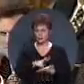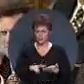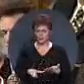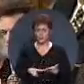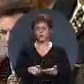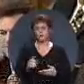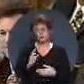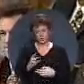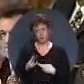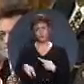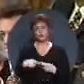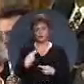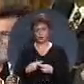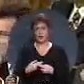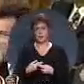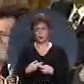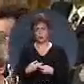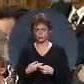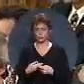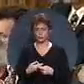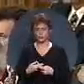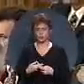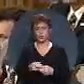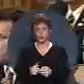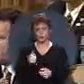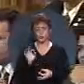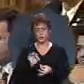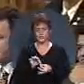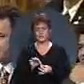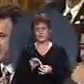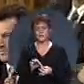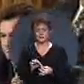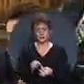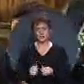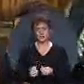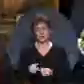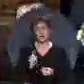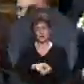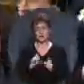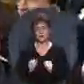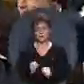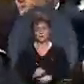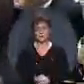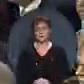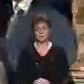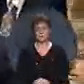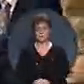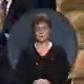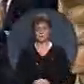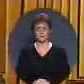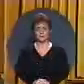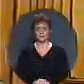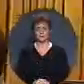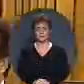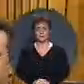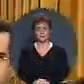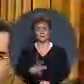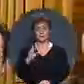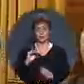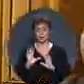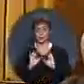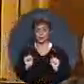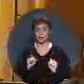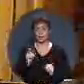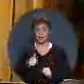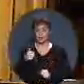I ever hear that. I will check and I will give the member a more specific answer at the earliest opportunity.